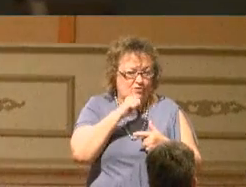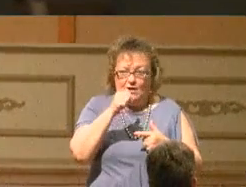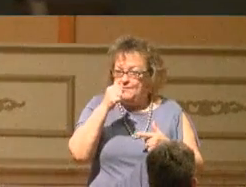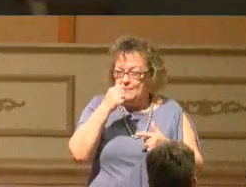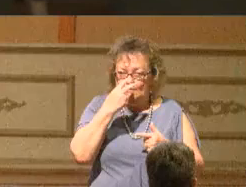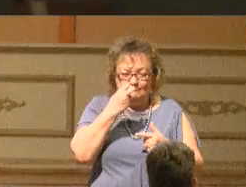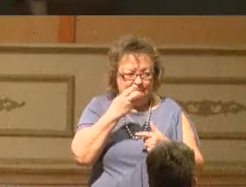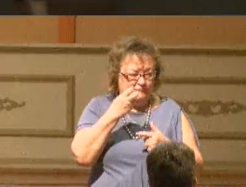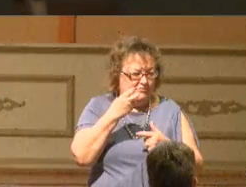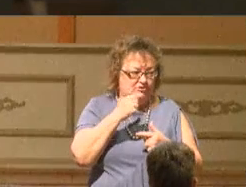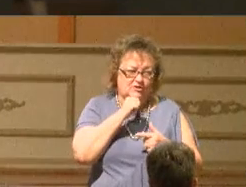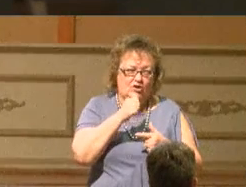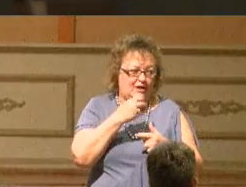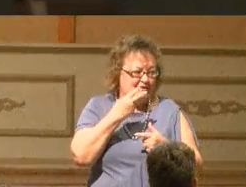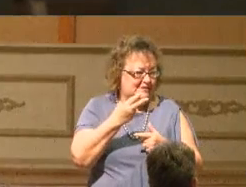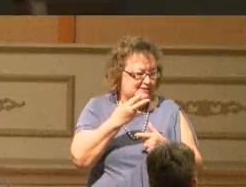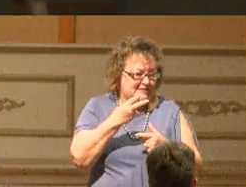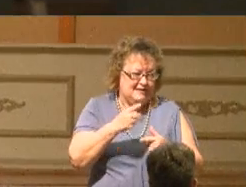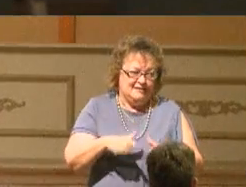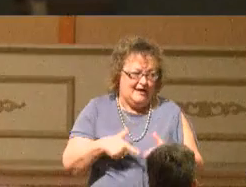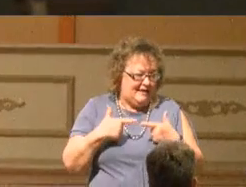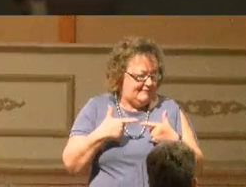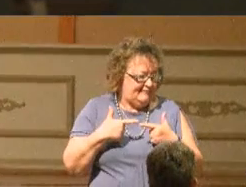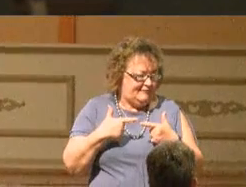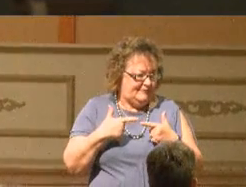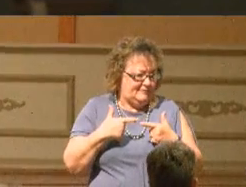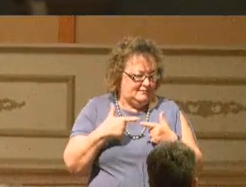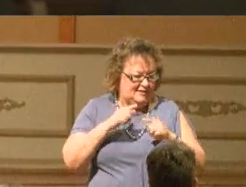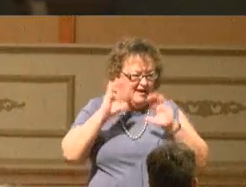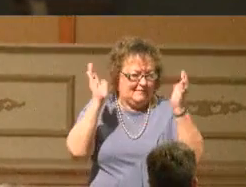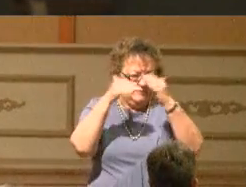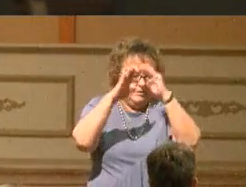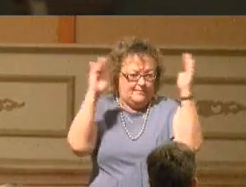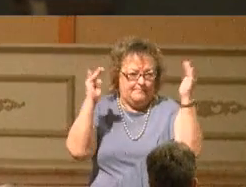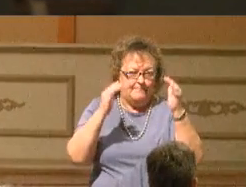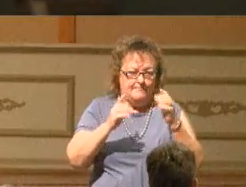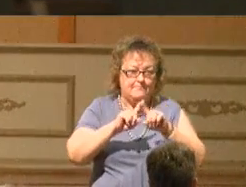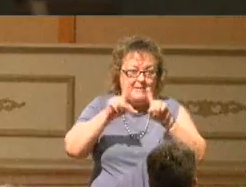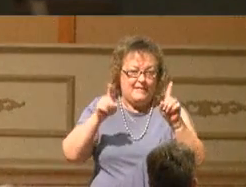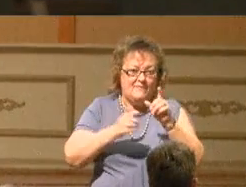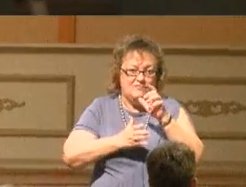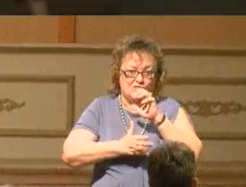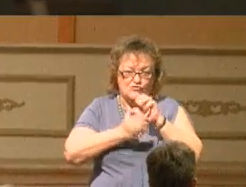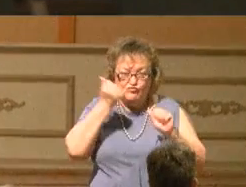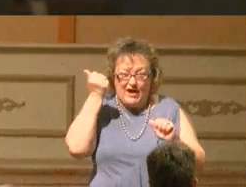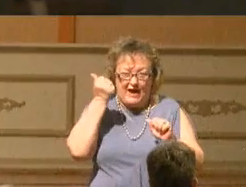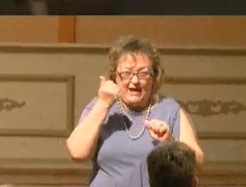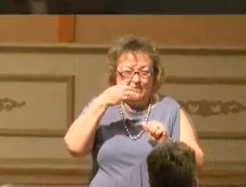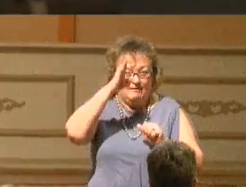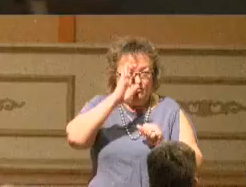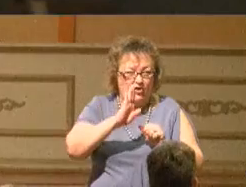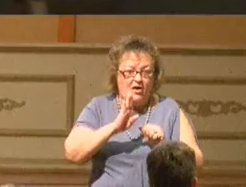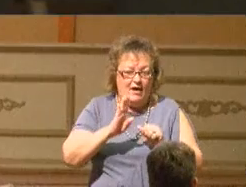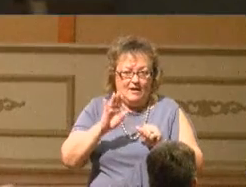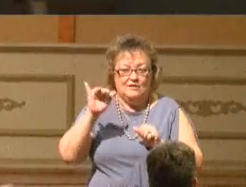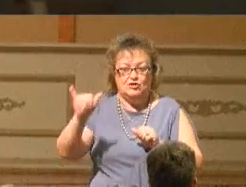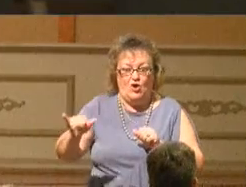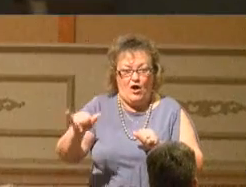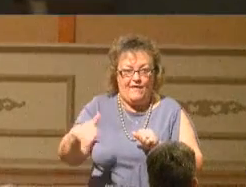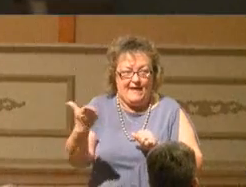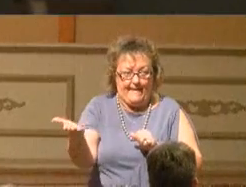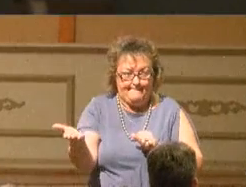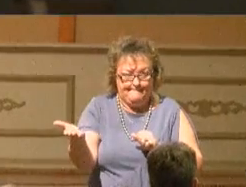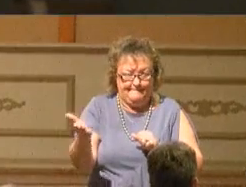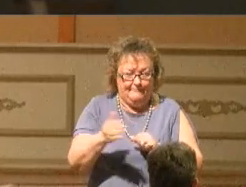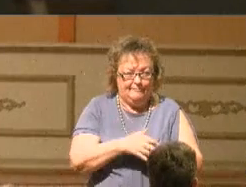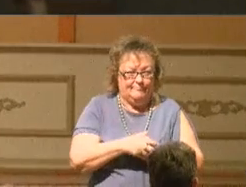Son shall not see life, but the wrath of God abideth on him." The message this morning, the title